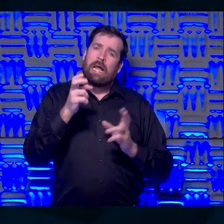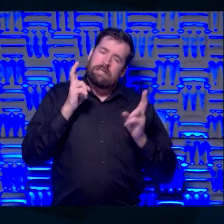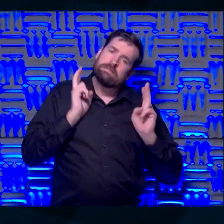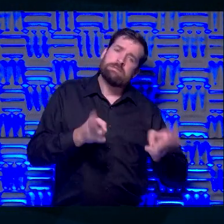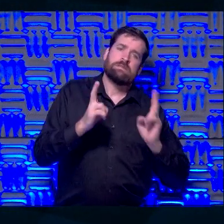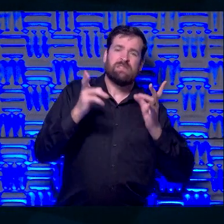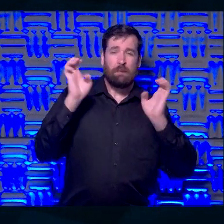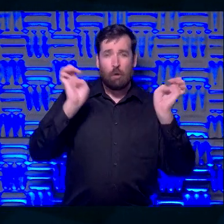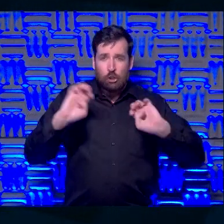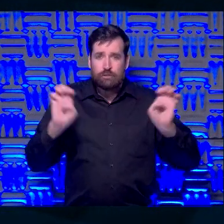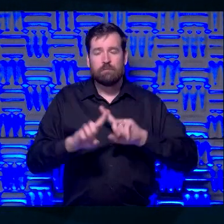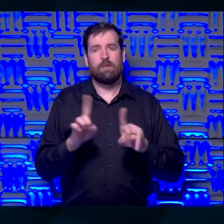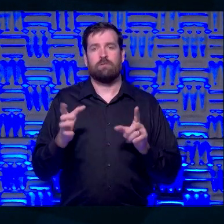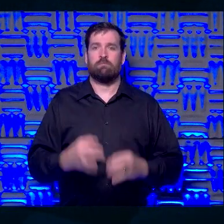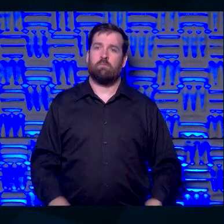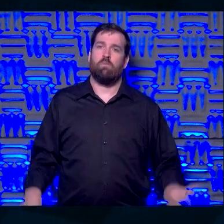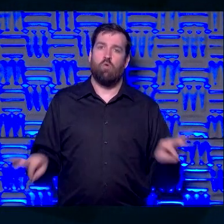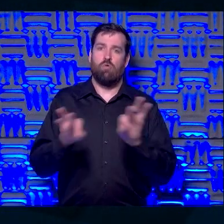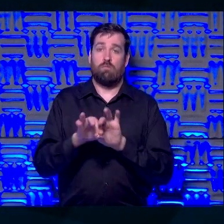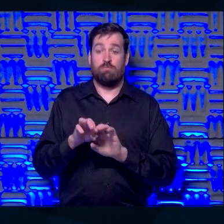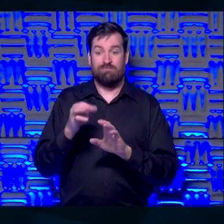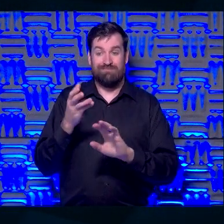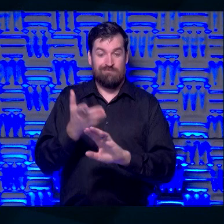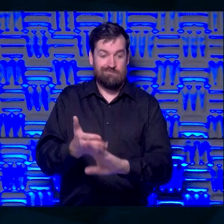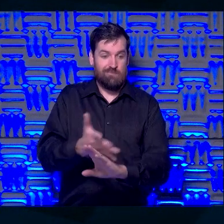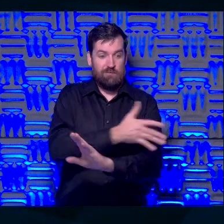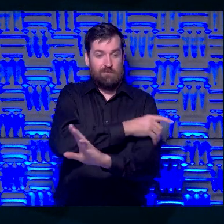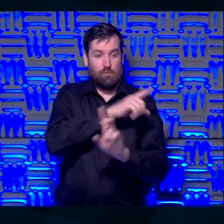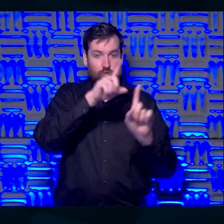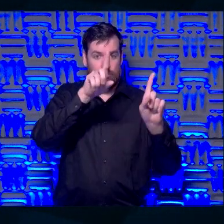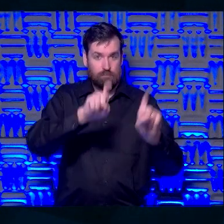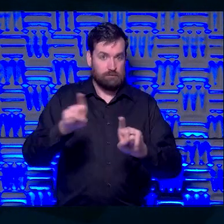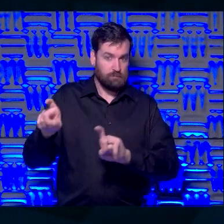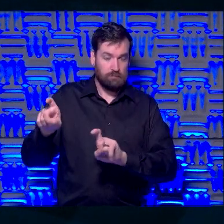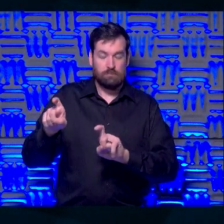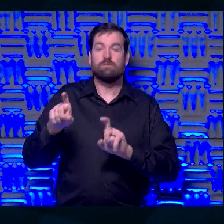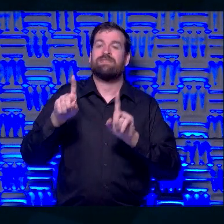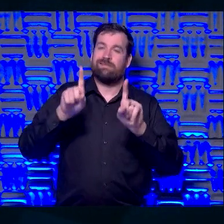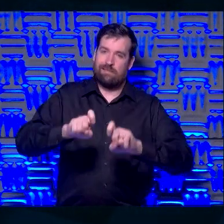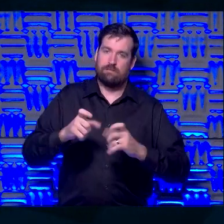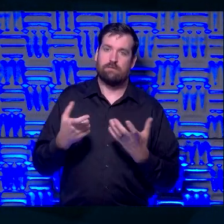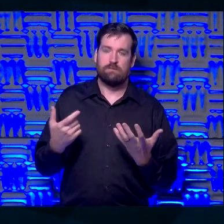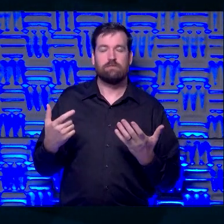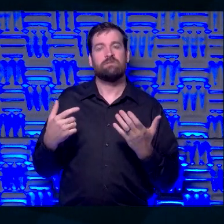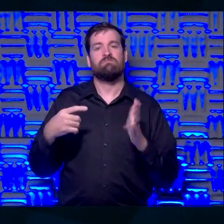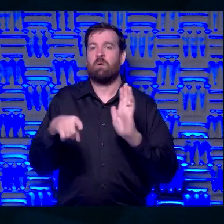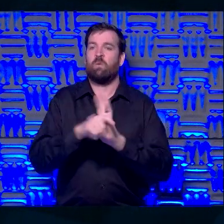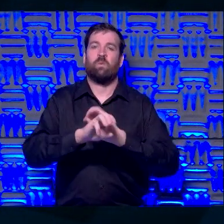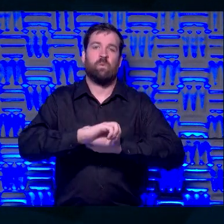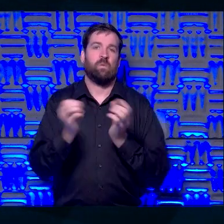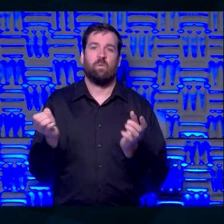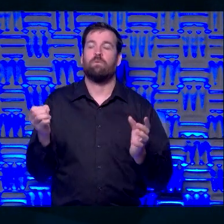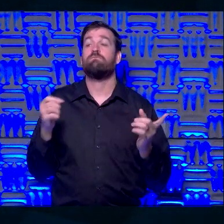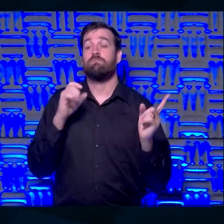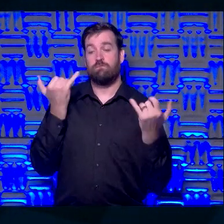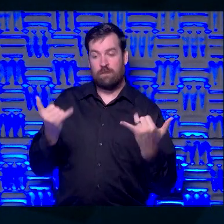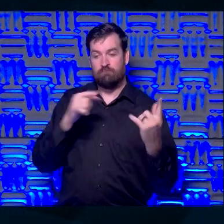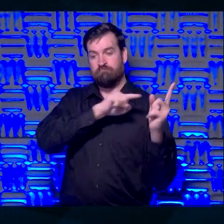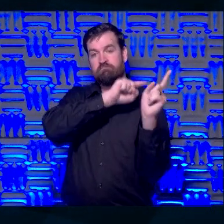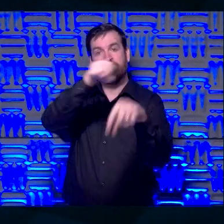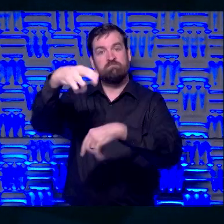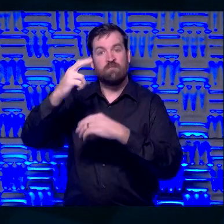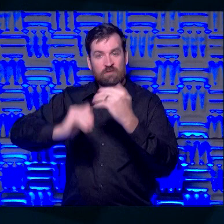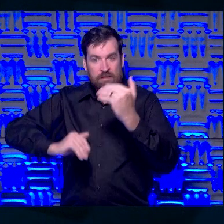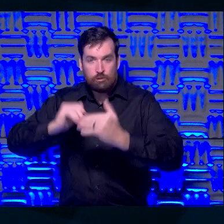them. He had testing prior to surgery, and he was negative, and he's going to the facility now, and where they're taking all the same